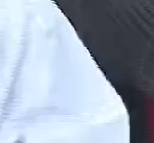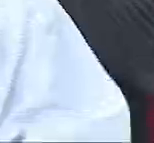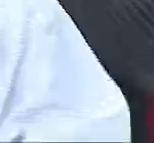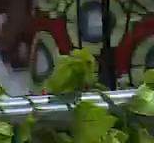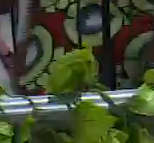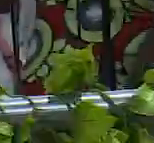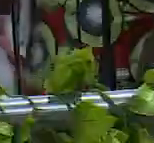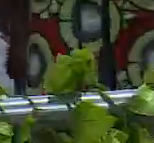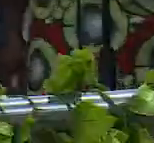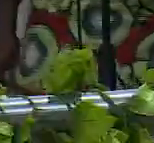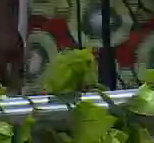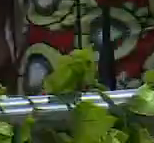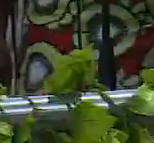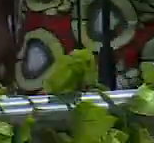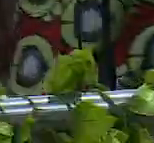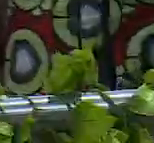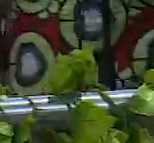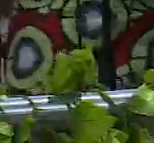beaufulfulo